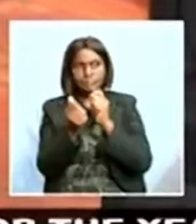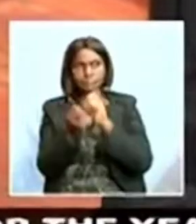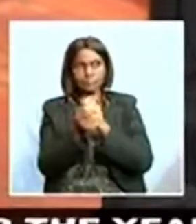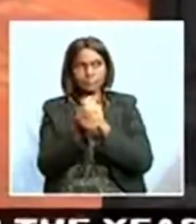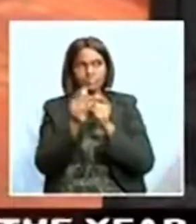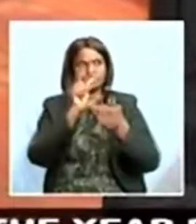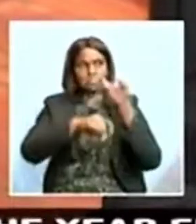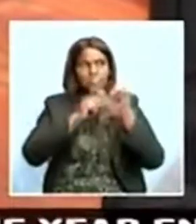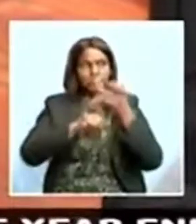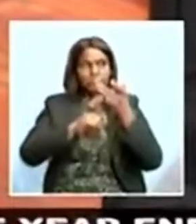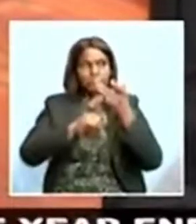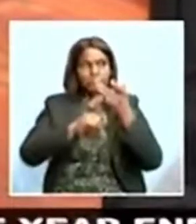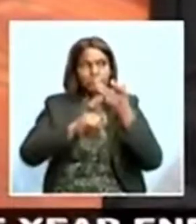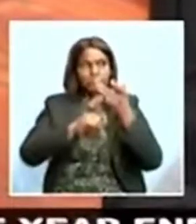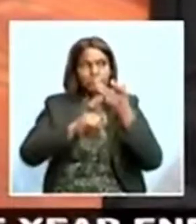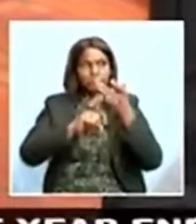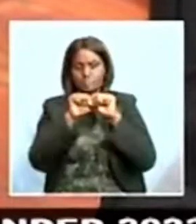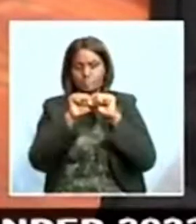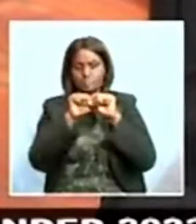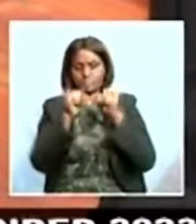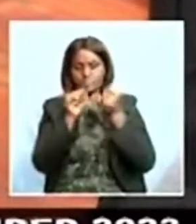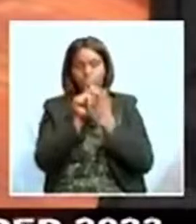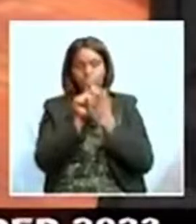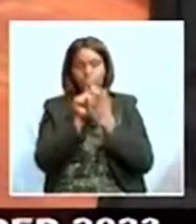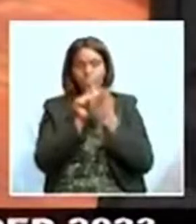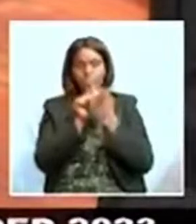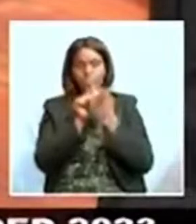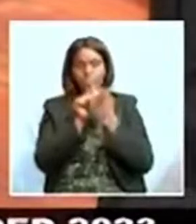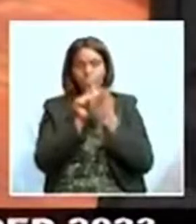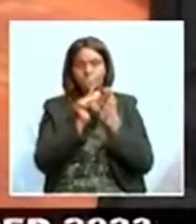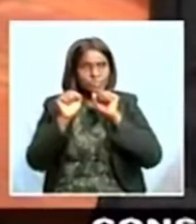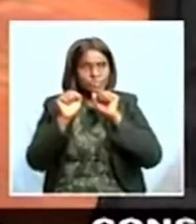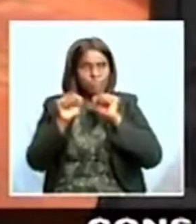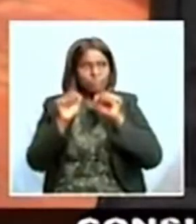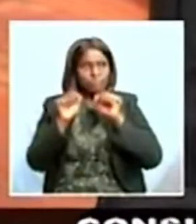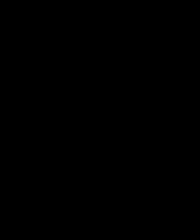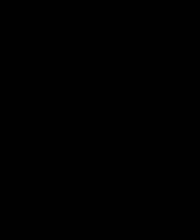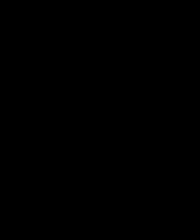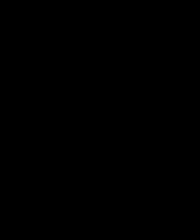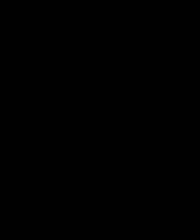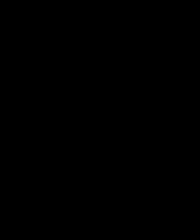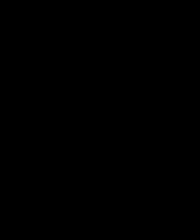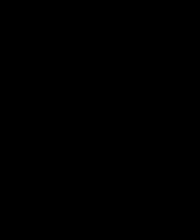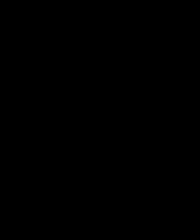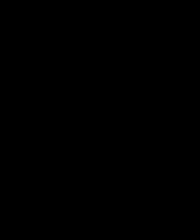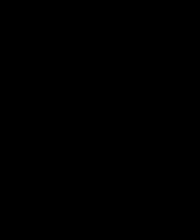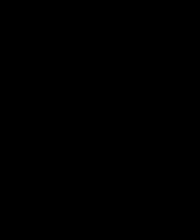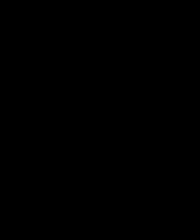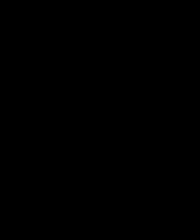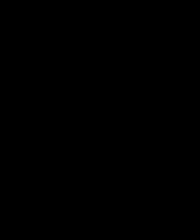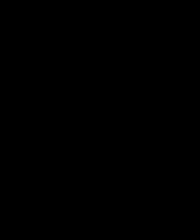charging penalties of the defaulters so that the council to provide